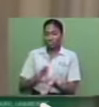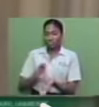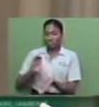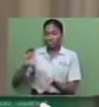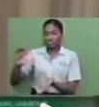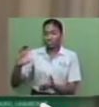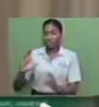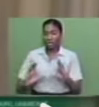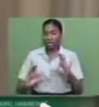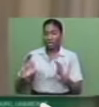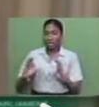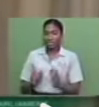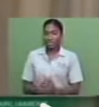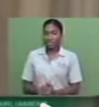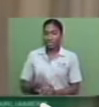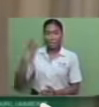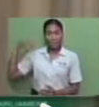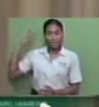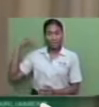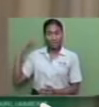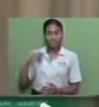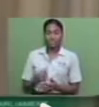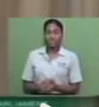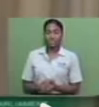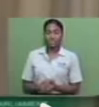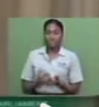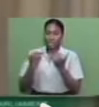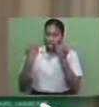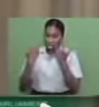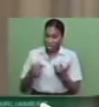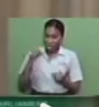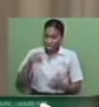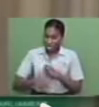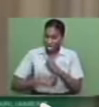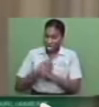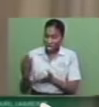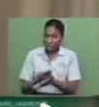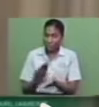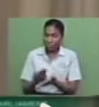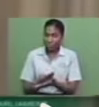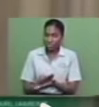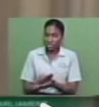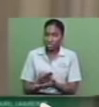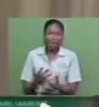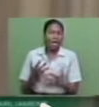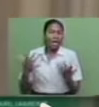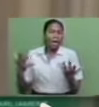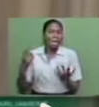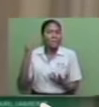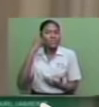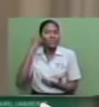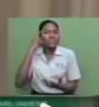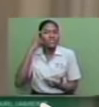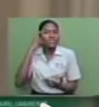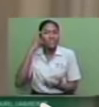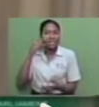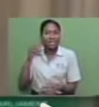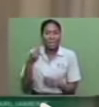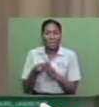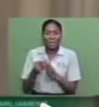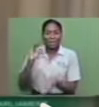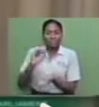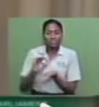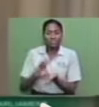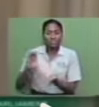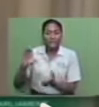was allocated in this fiscal year, 2021? Can you imagine? For vehicles,